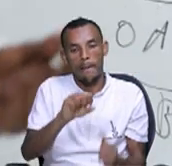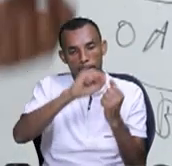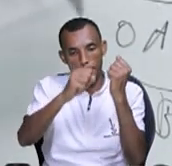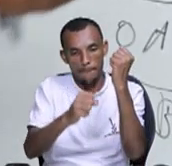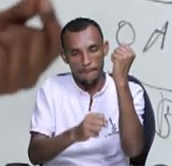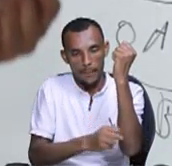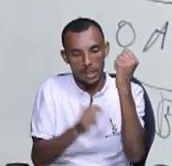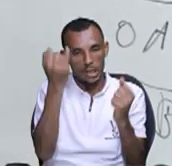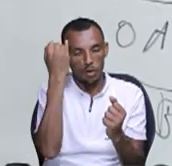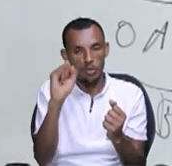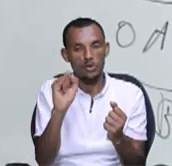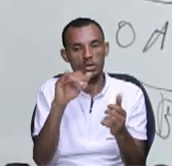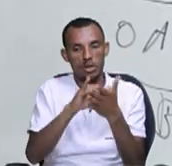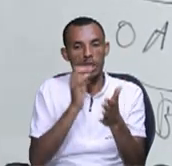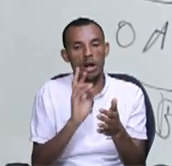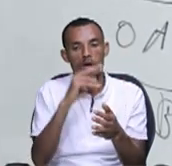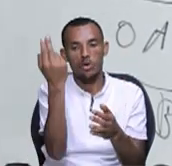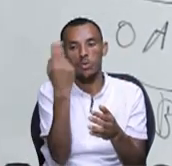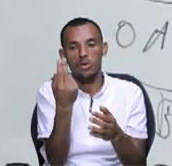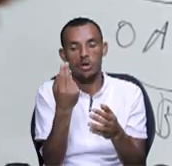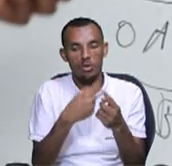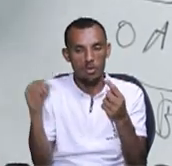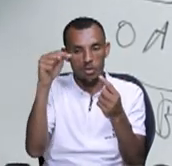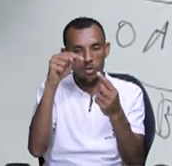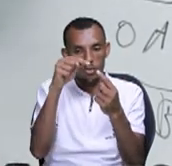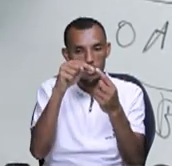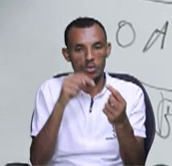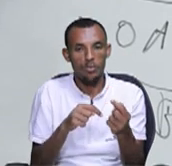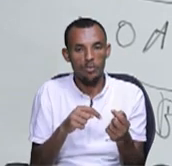basic terminologies that are used to